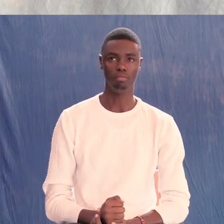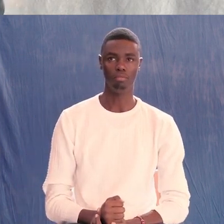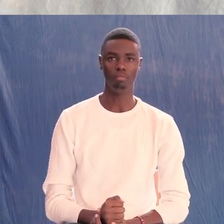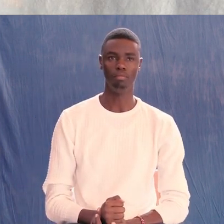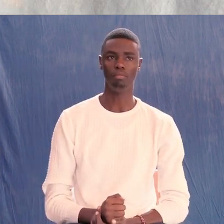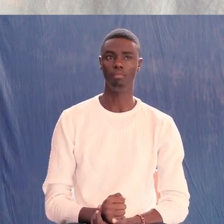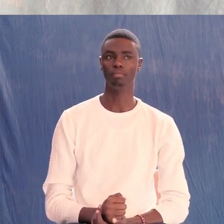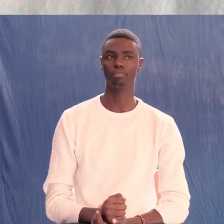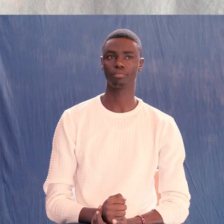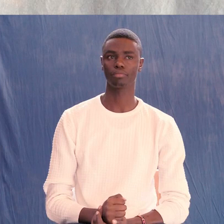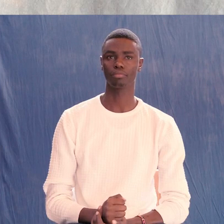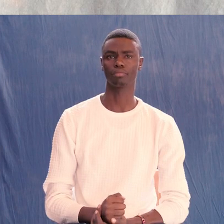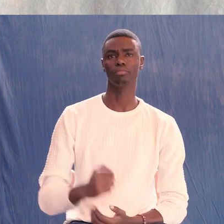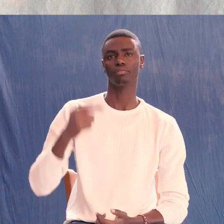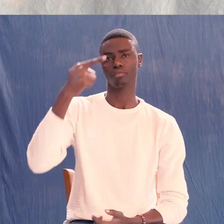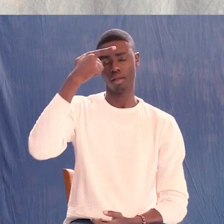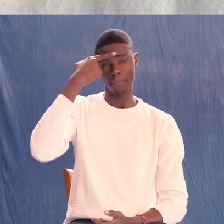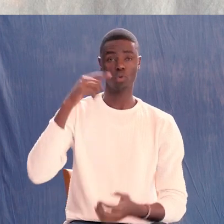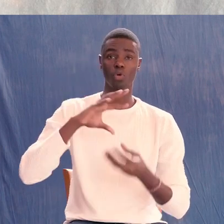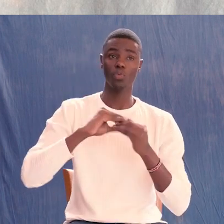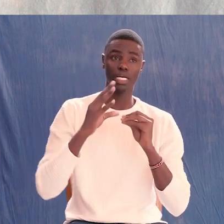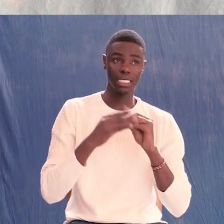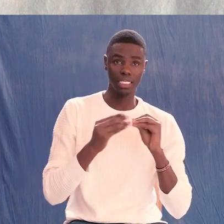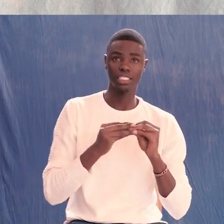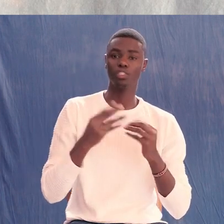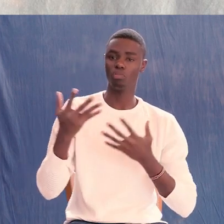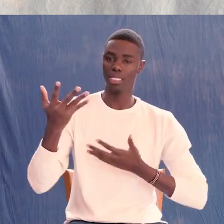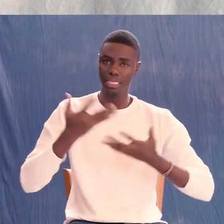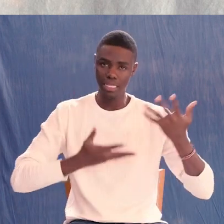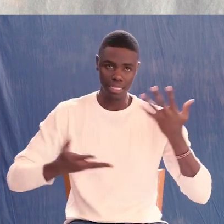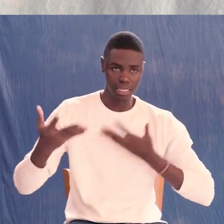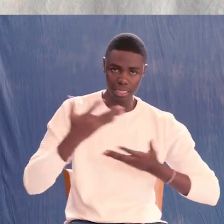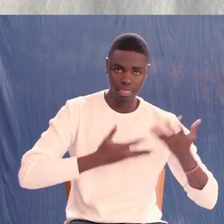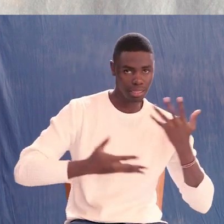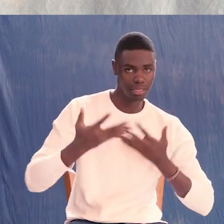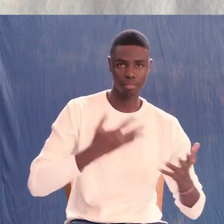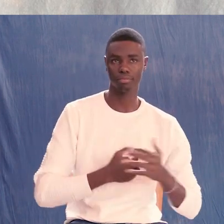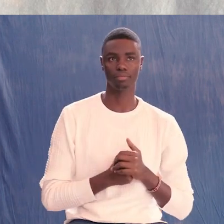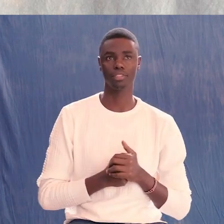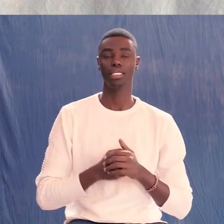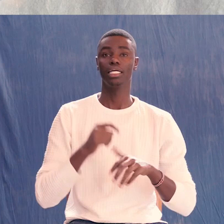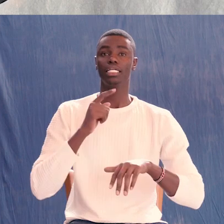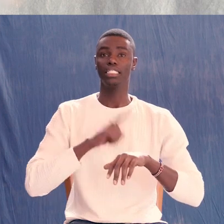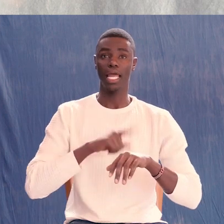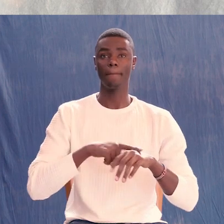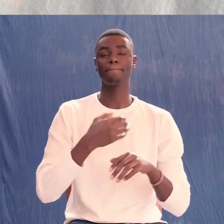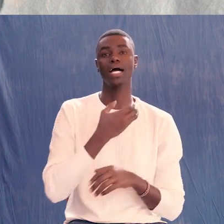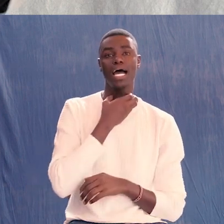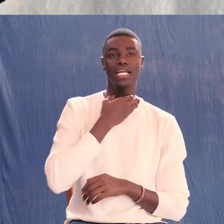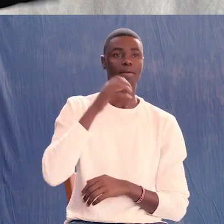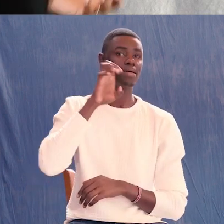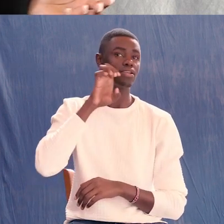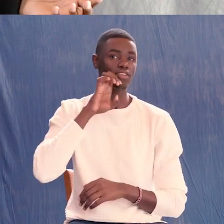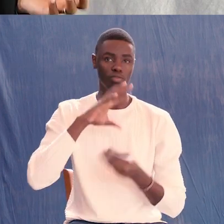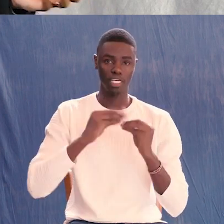That's because we're created to be relational beings. When Adam and Eve were created, the Bible says that they were